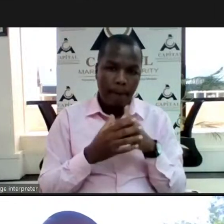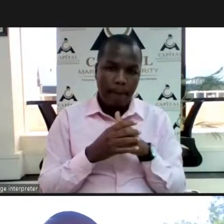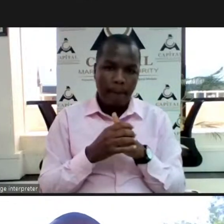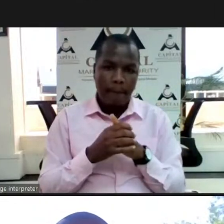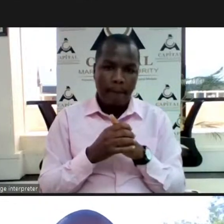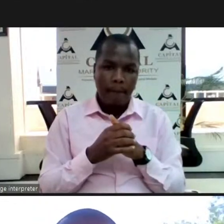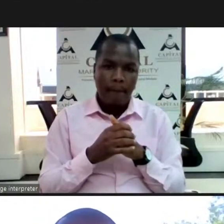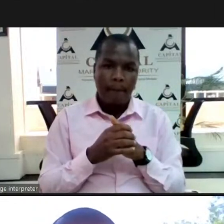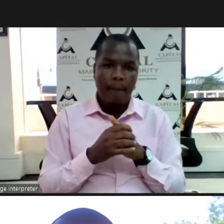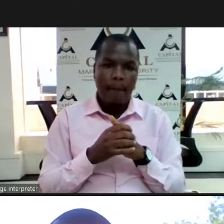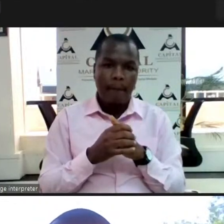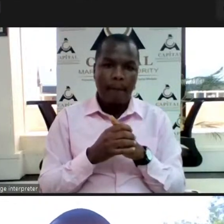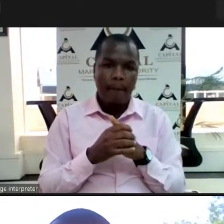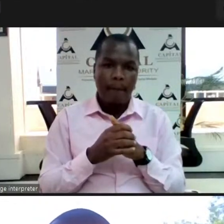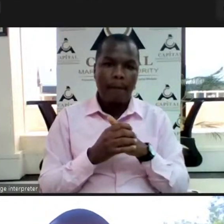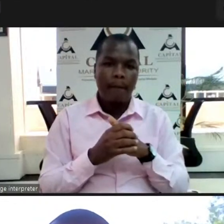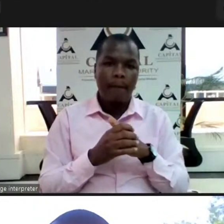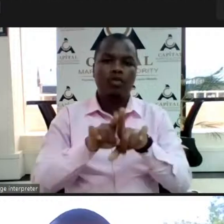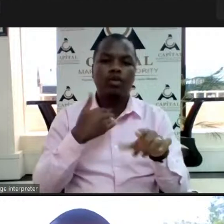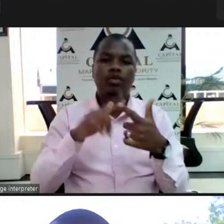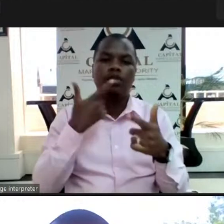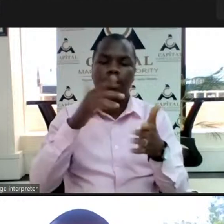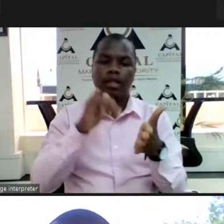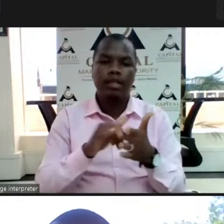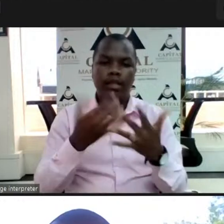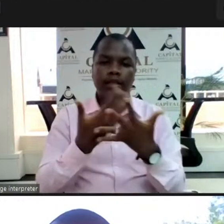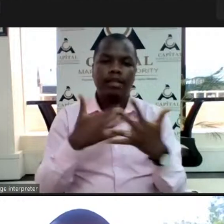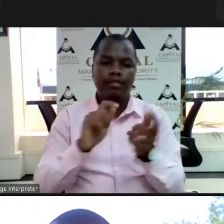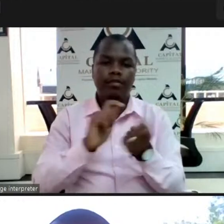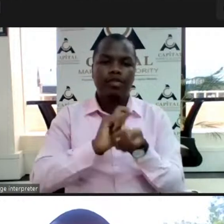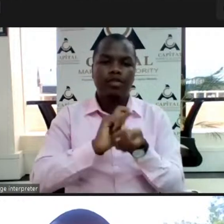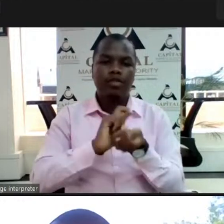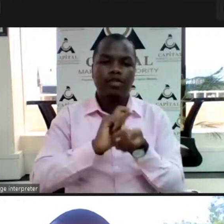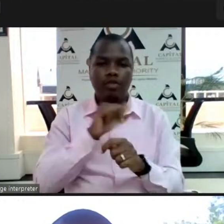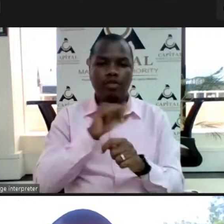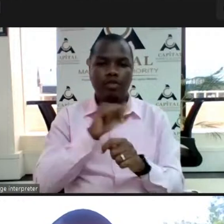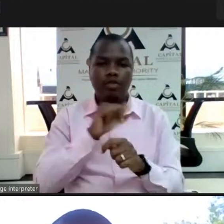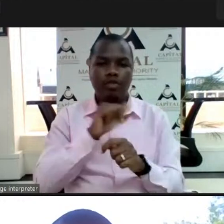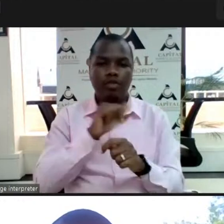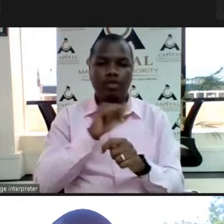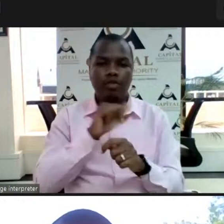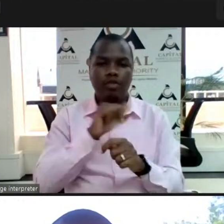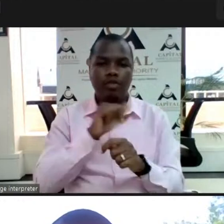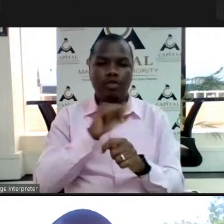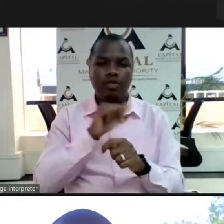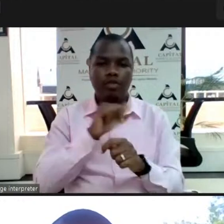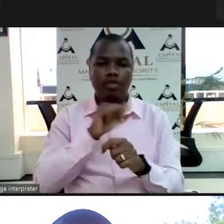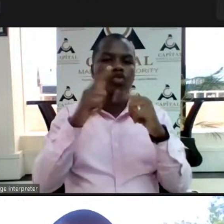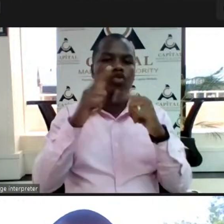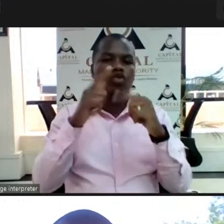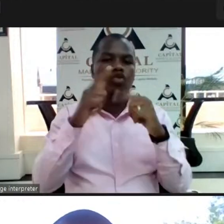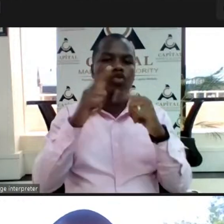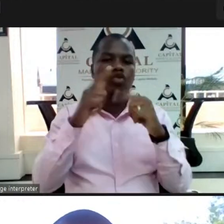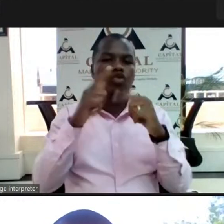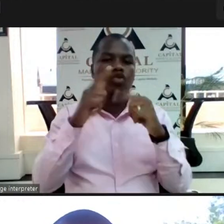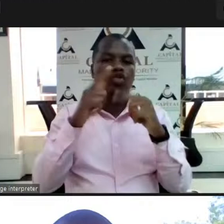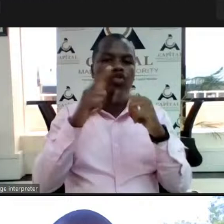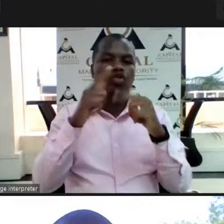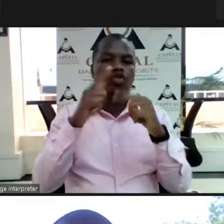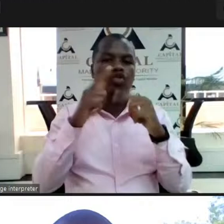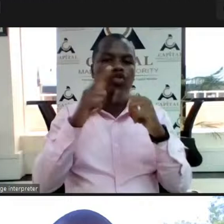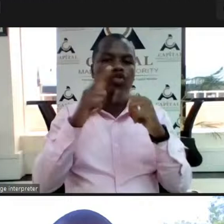Yeah, I also want to just say that things have changed. You no longer need to talk to your cousin, Kamau